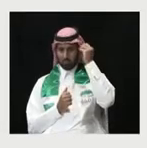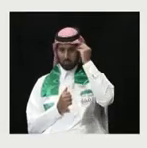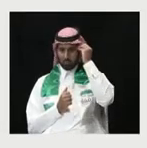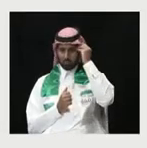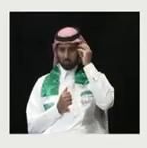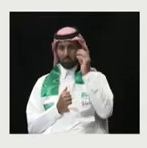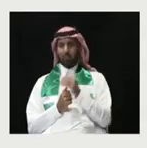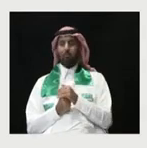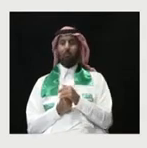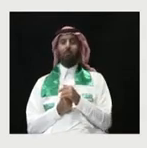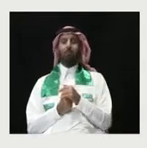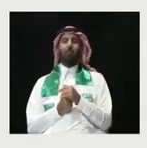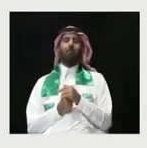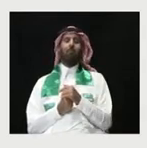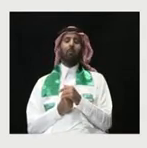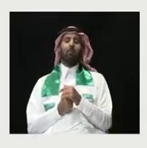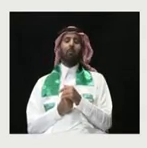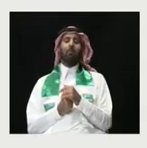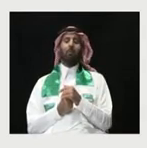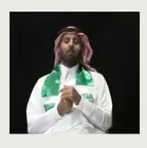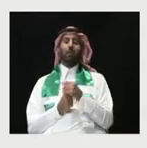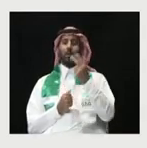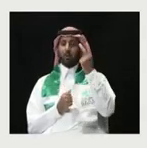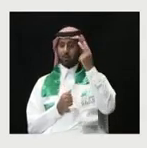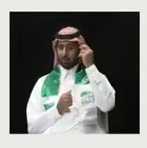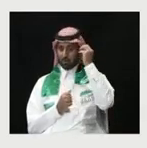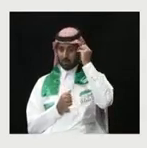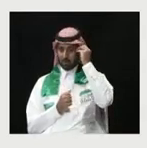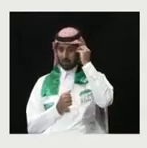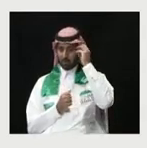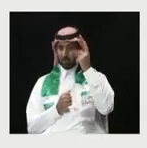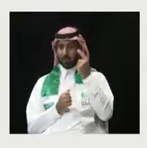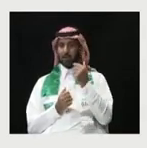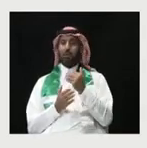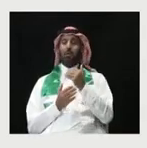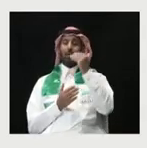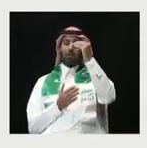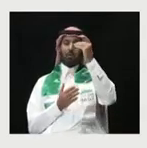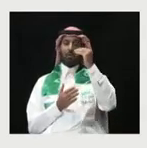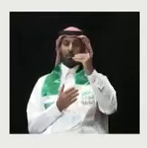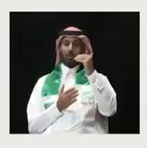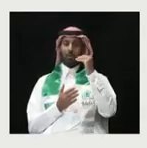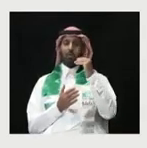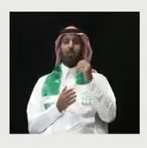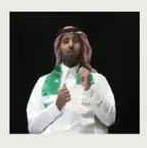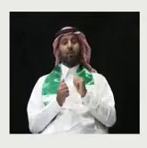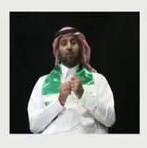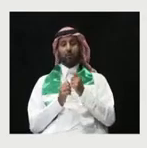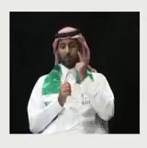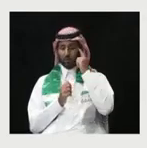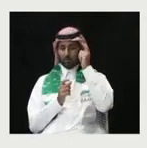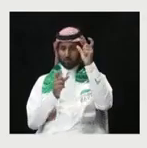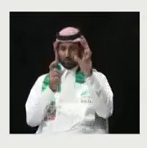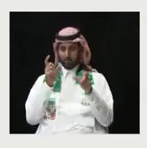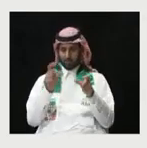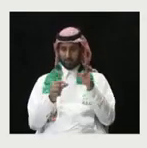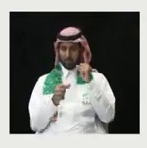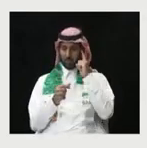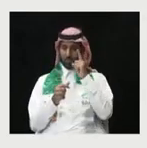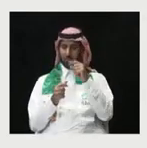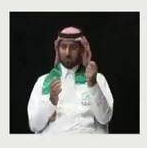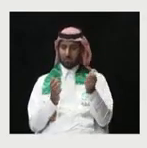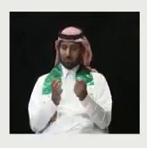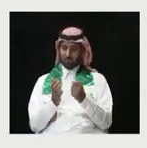have here 2 ideas, and it is your turn to write your third.